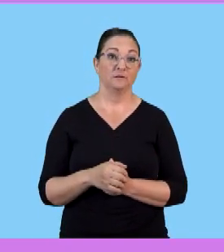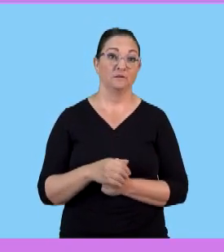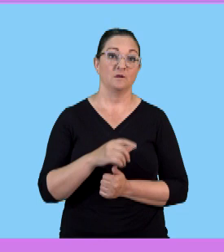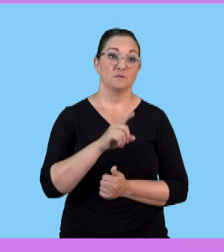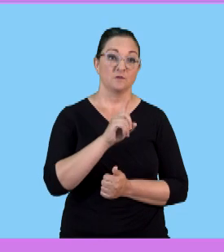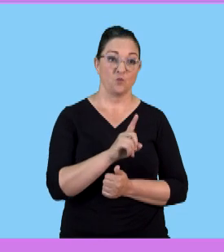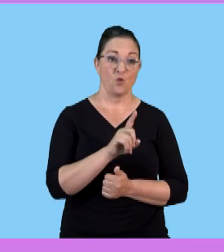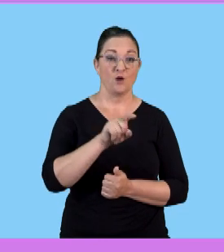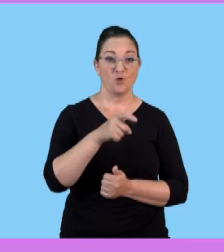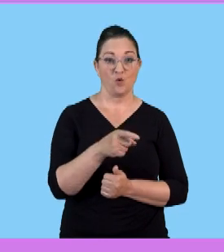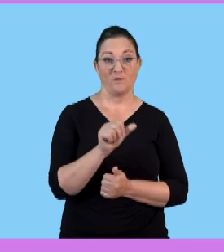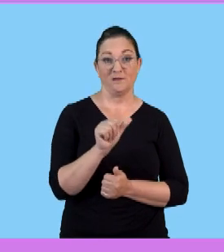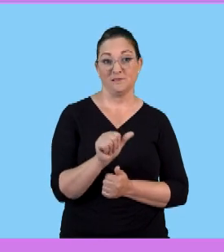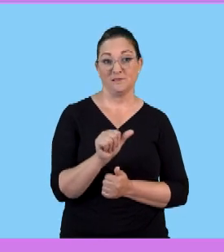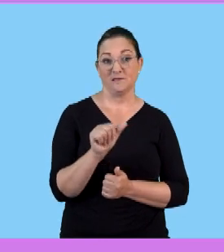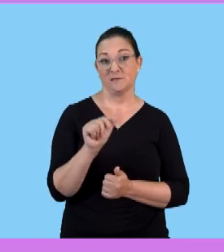then